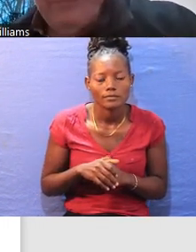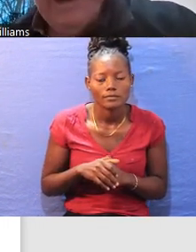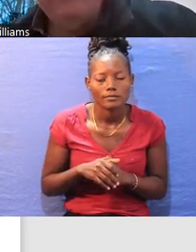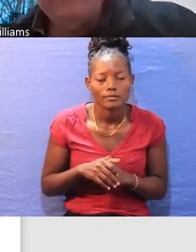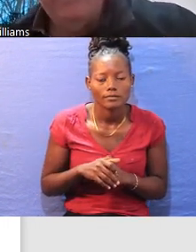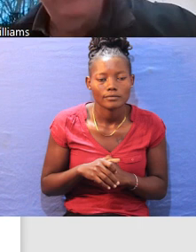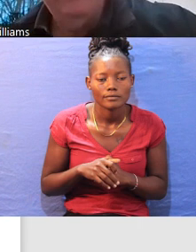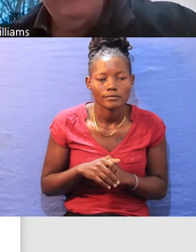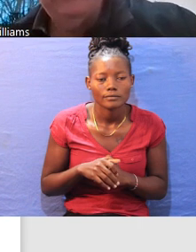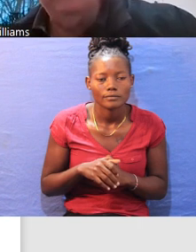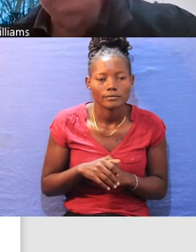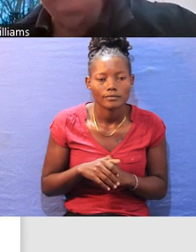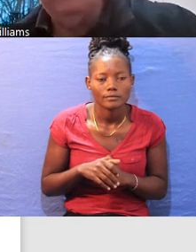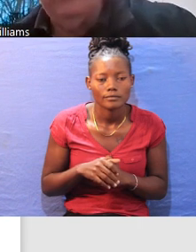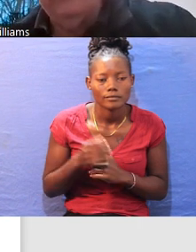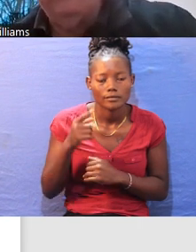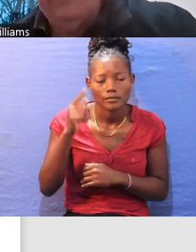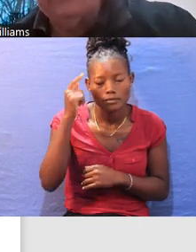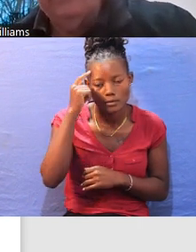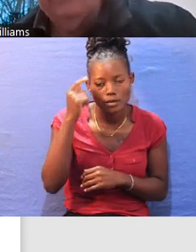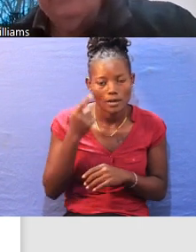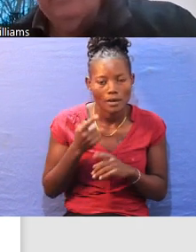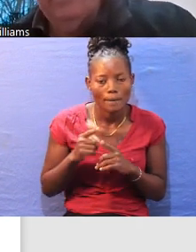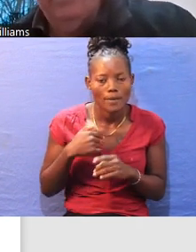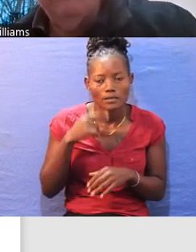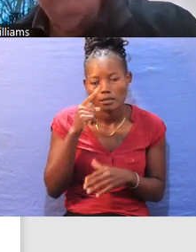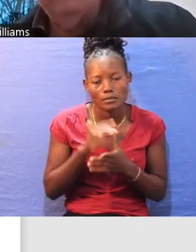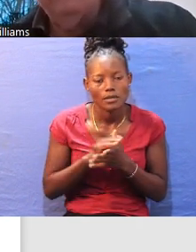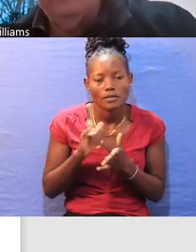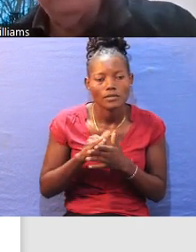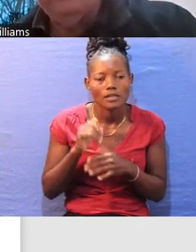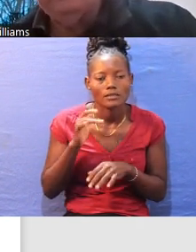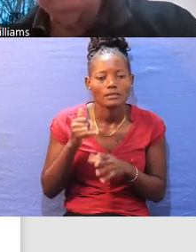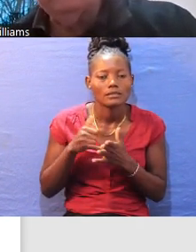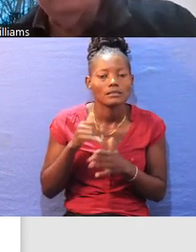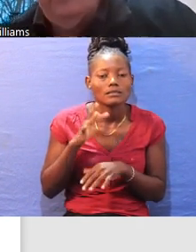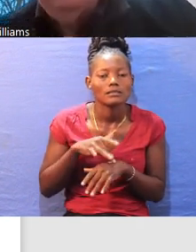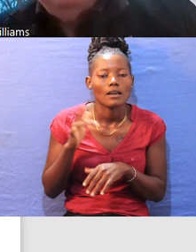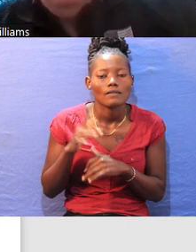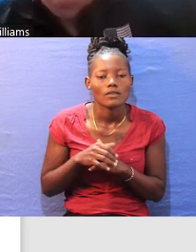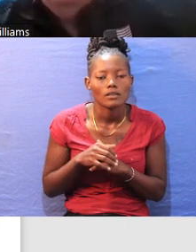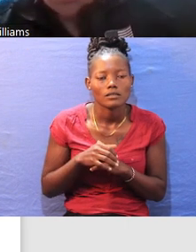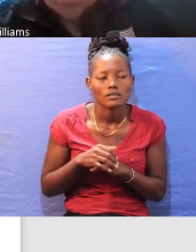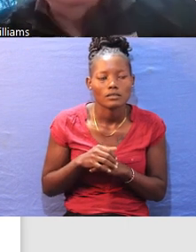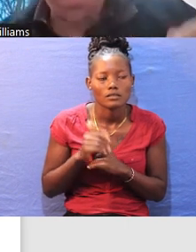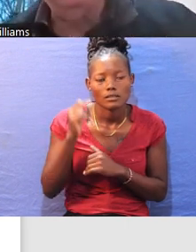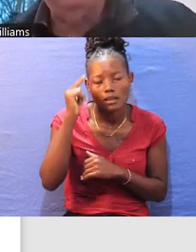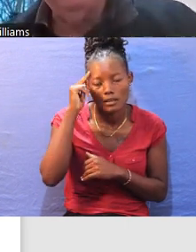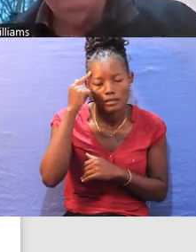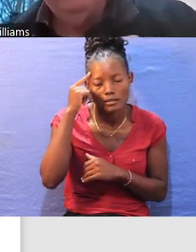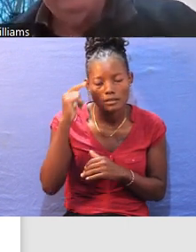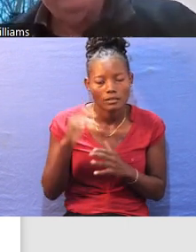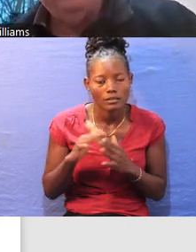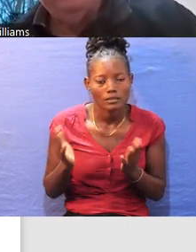your brain, but I do believe that it does affect. I think it raises all boats in terms